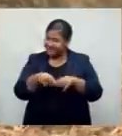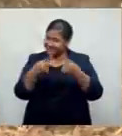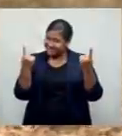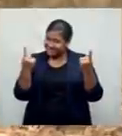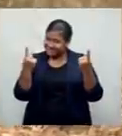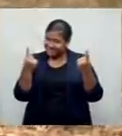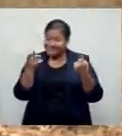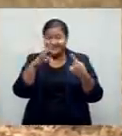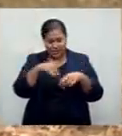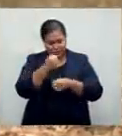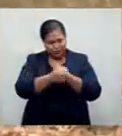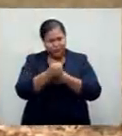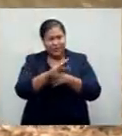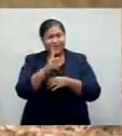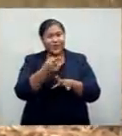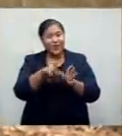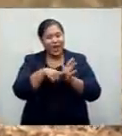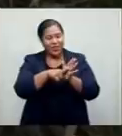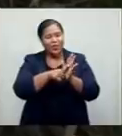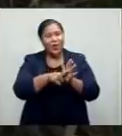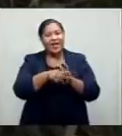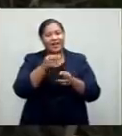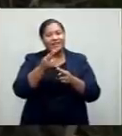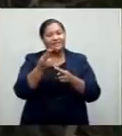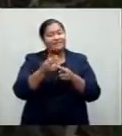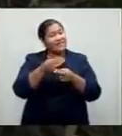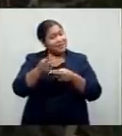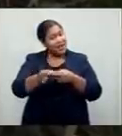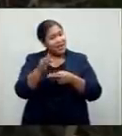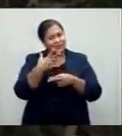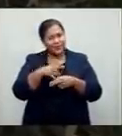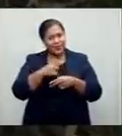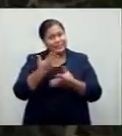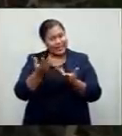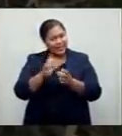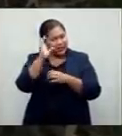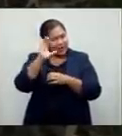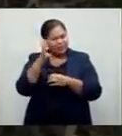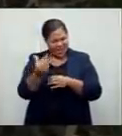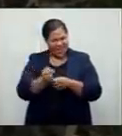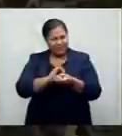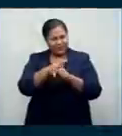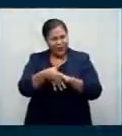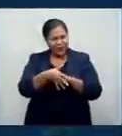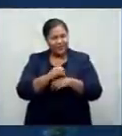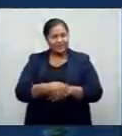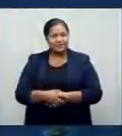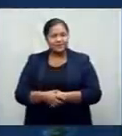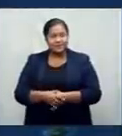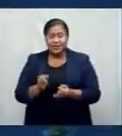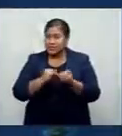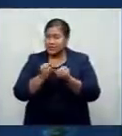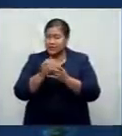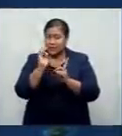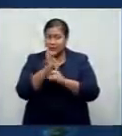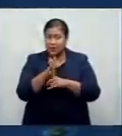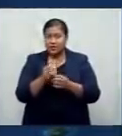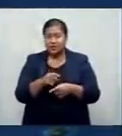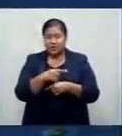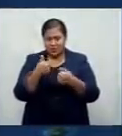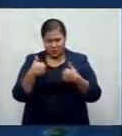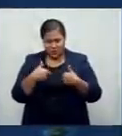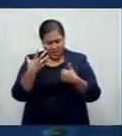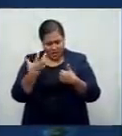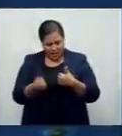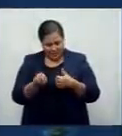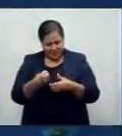crushing season for Lautoka cane farmers as the country grapples with the pandemic. And it is very important that the gangs, in